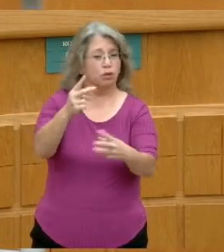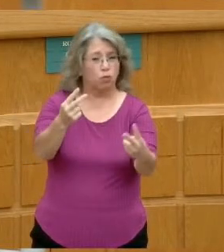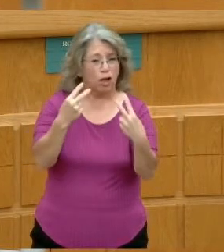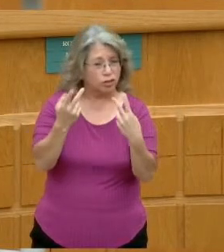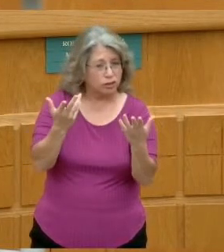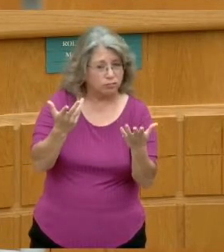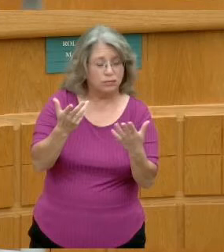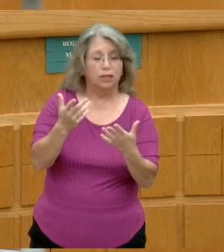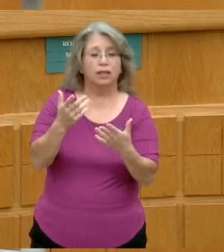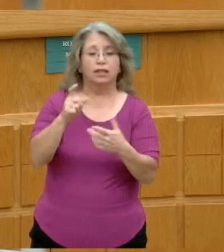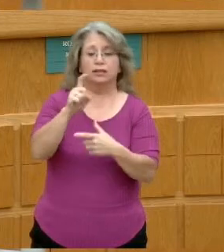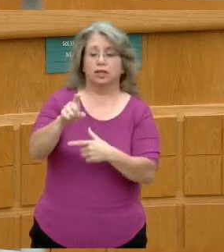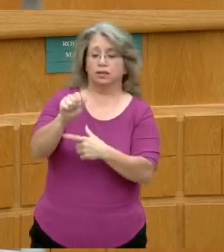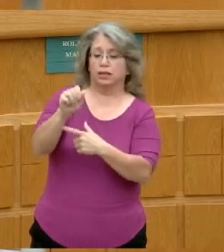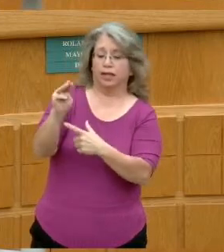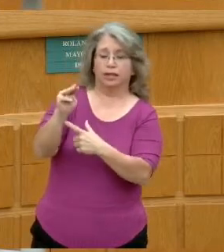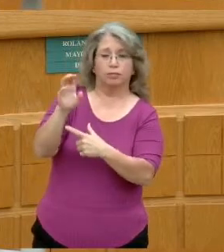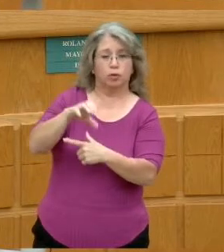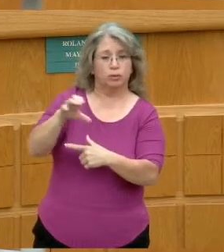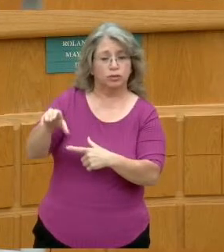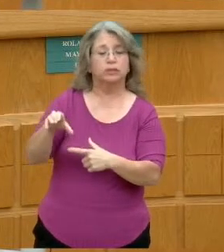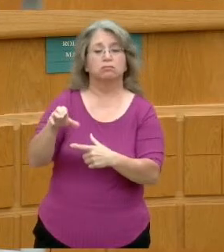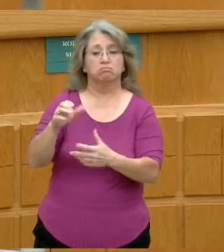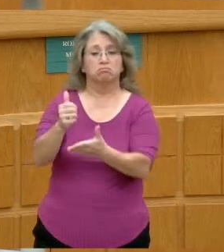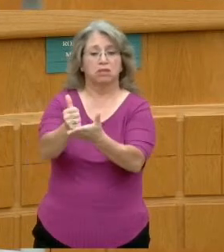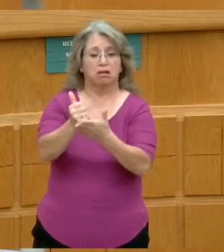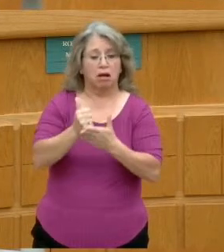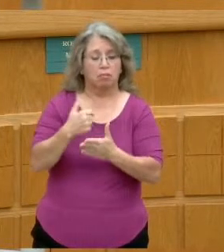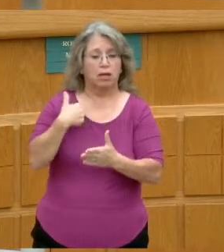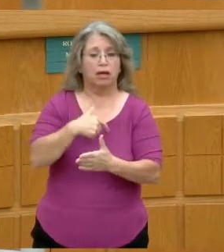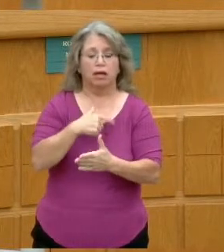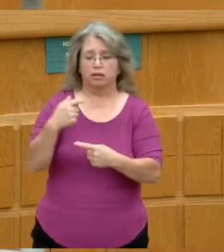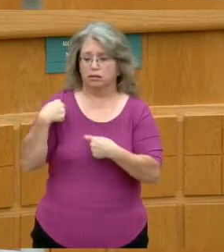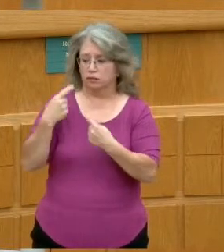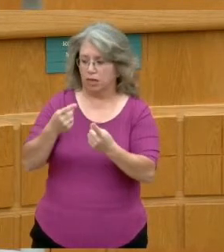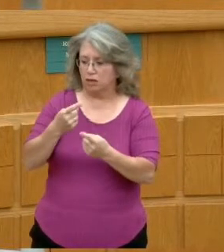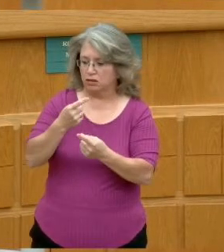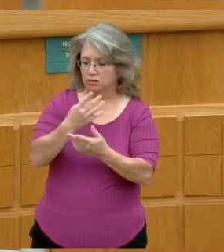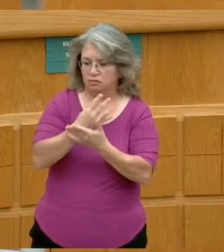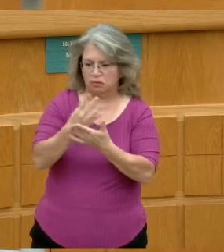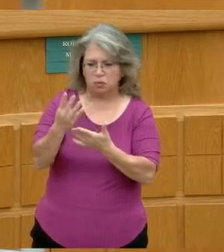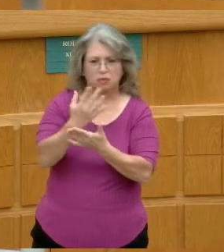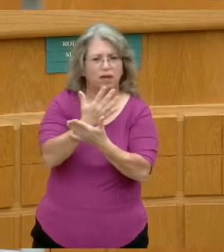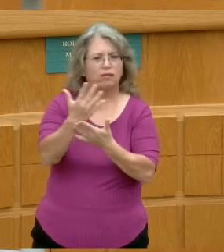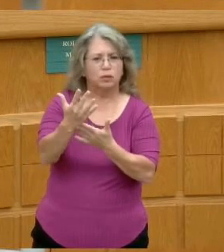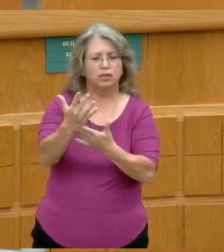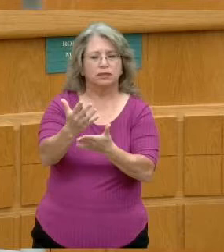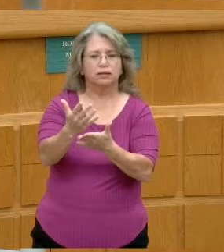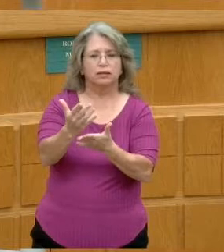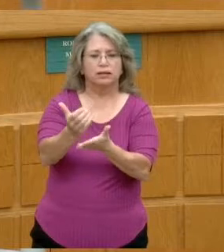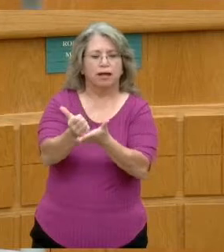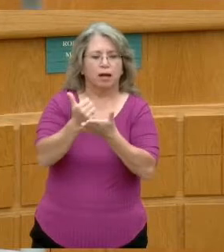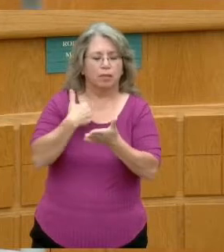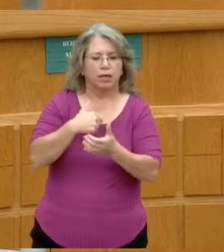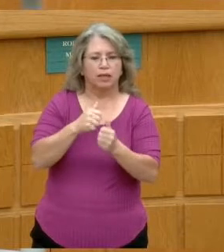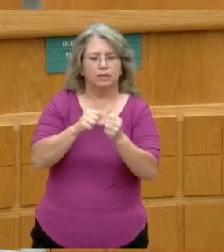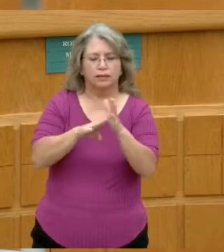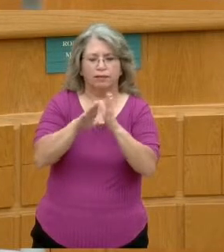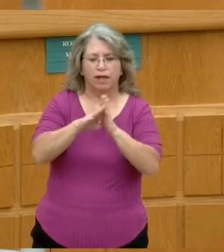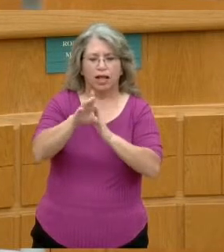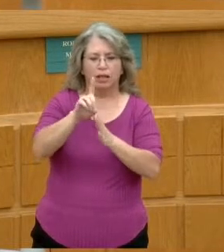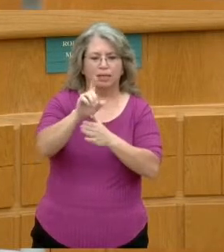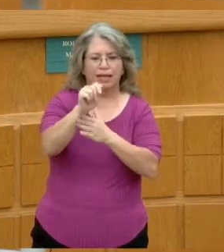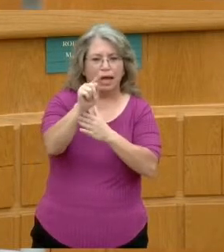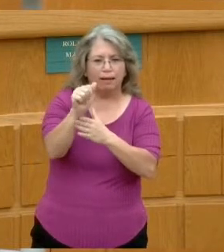Texas A&M has helped the city and county out now 4 or 5 weeks in helping us use data and national models to